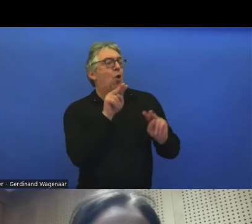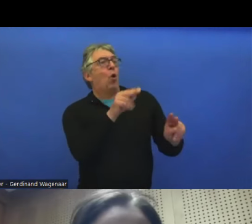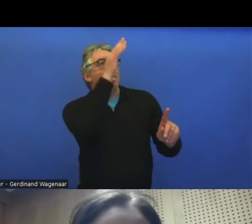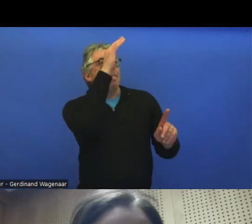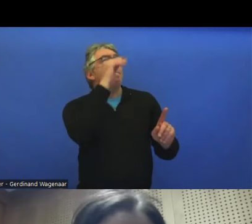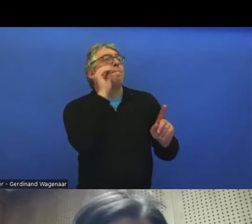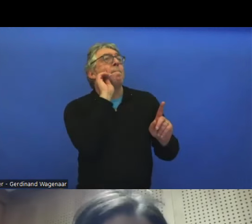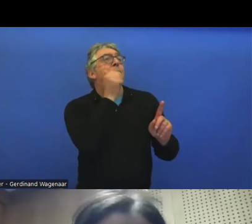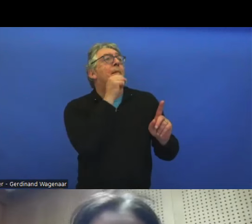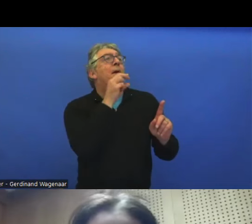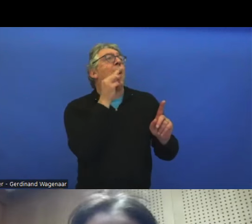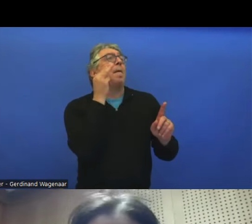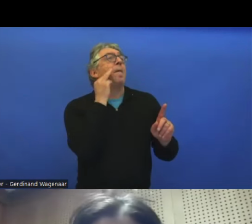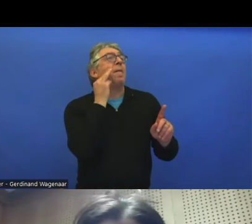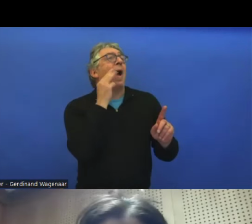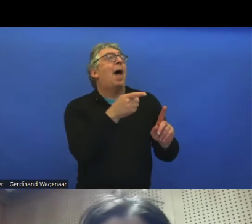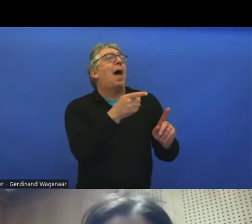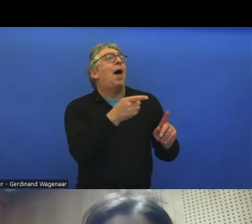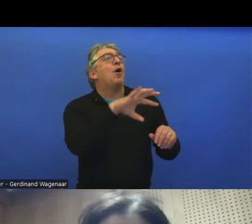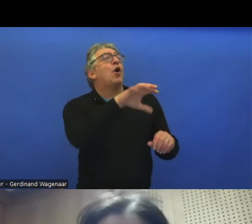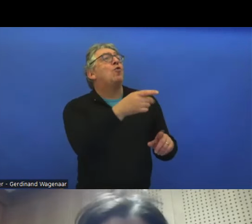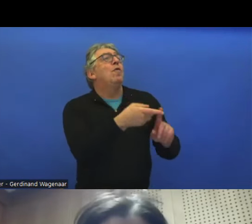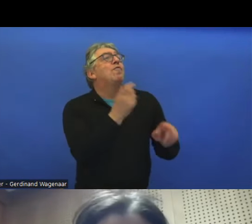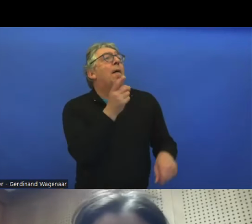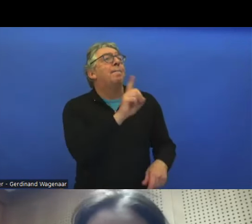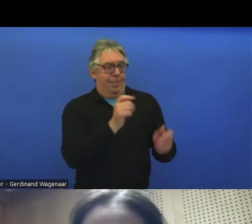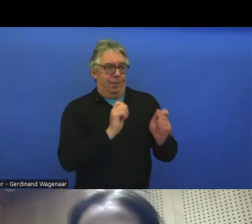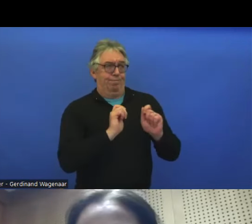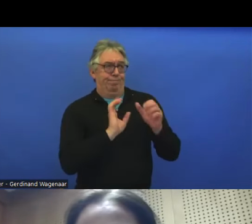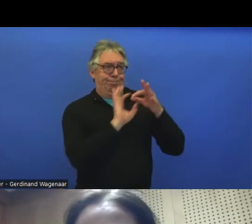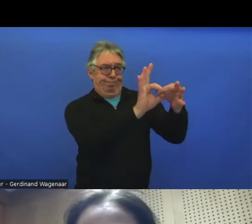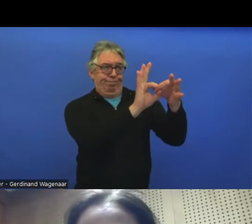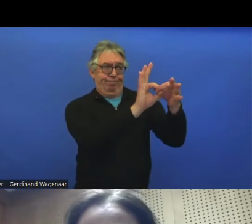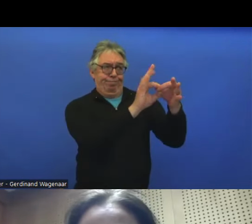the parents are not from that country, they're from country B.